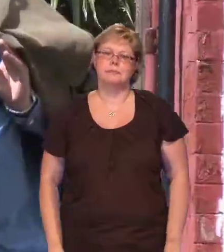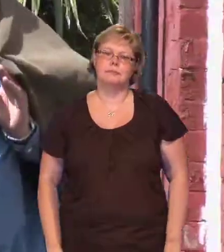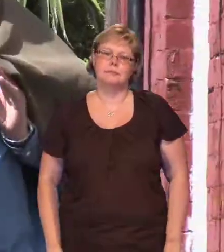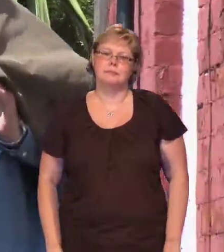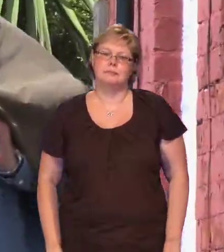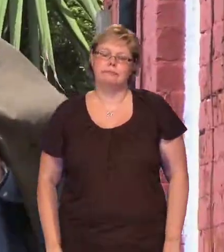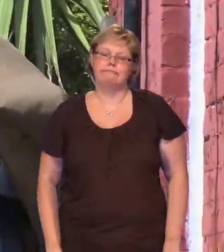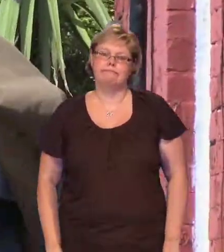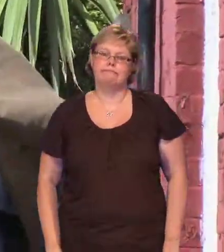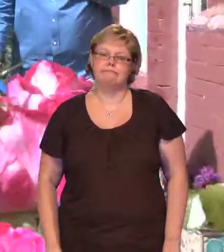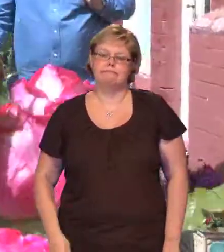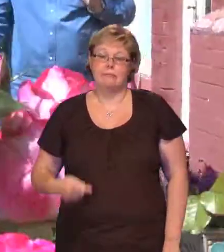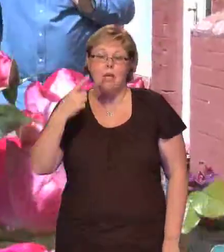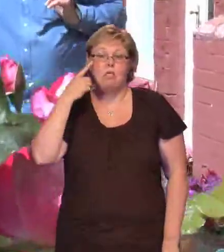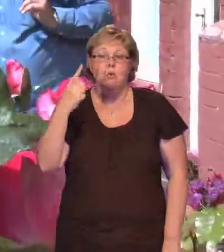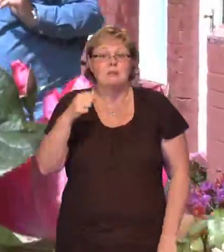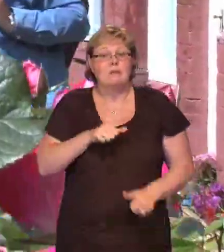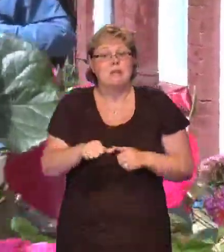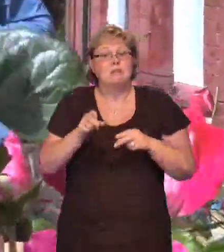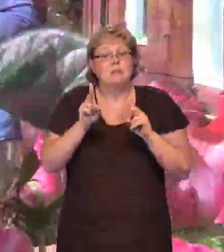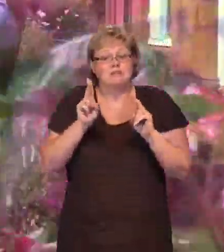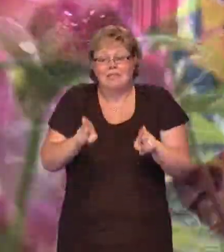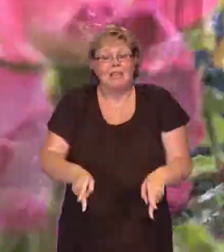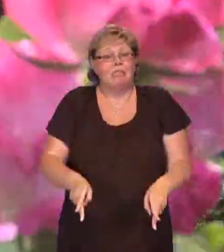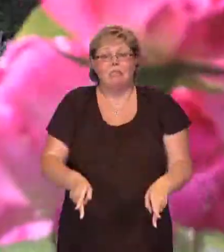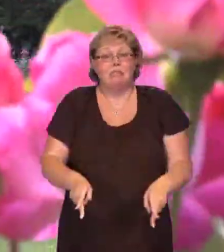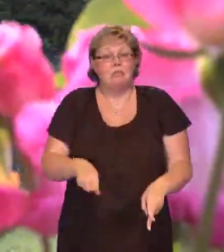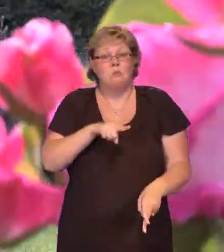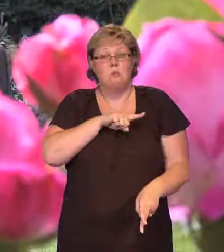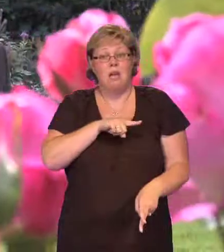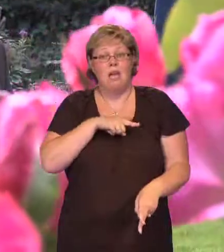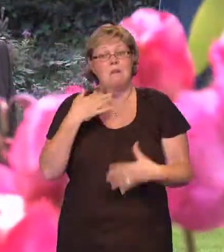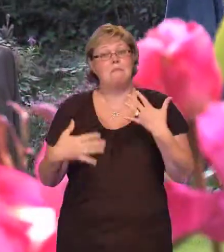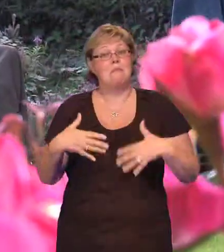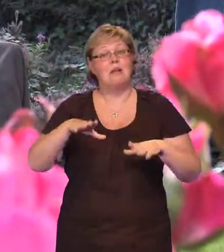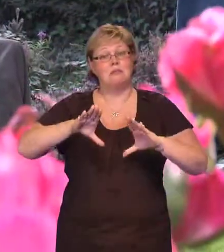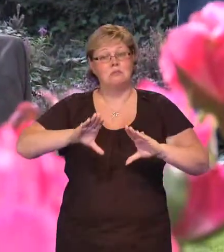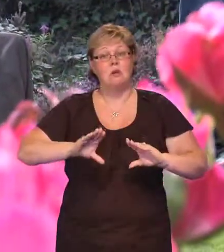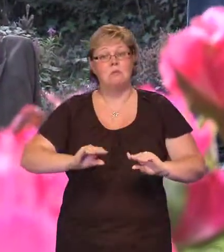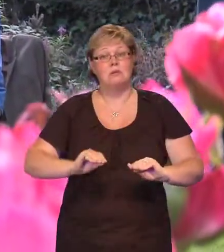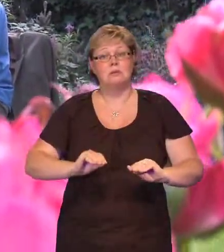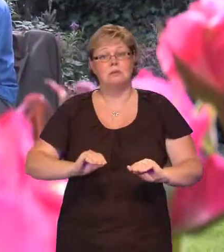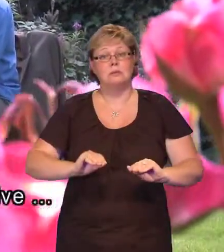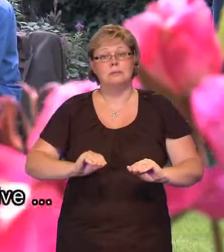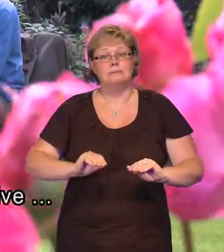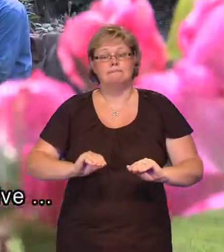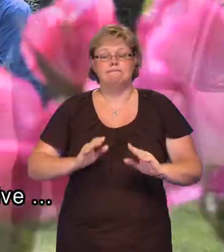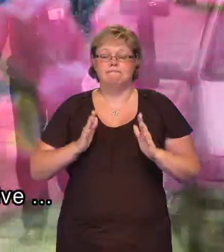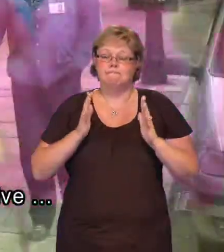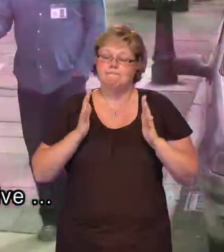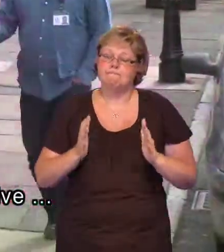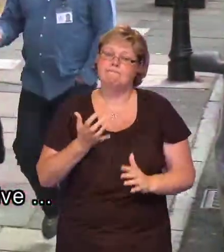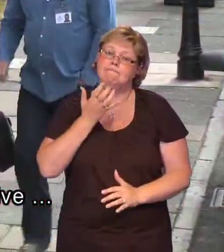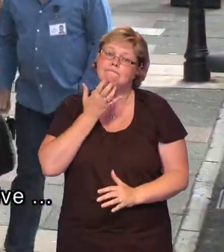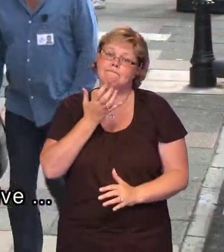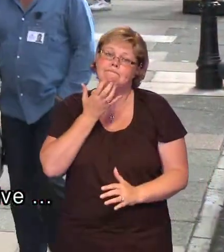I thought many times about ending my life. It seemed the only way to make the pain stop. But somehow I managed